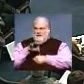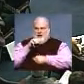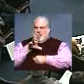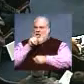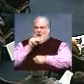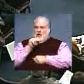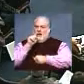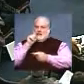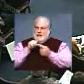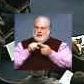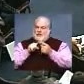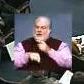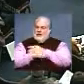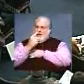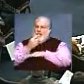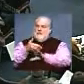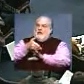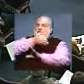until the day before.